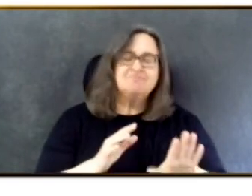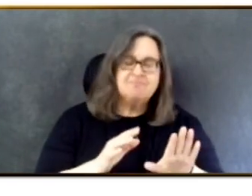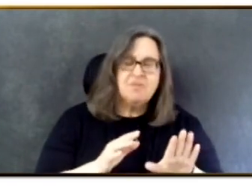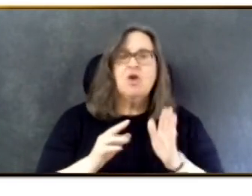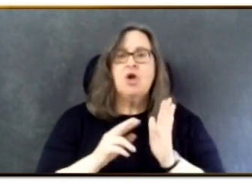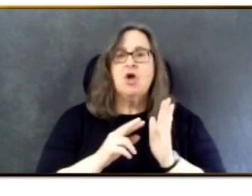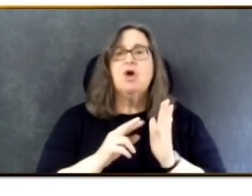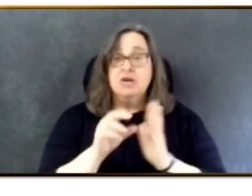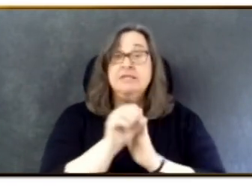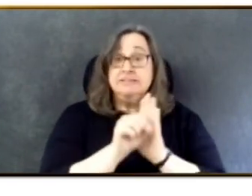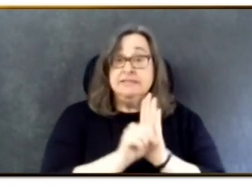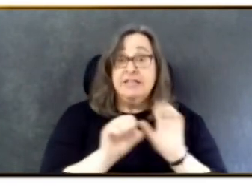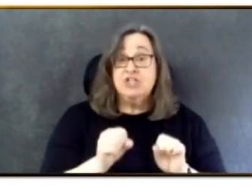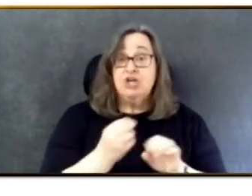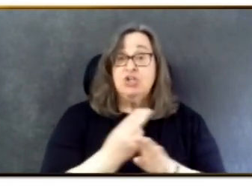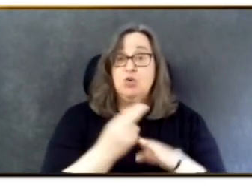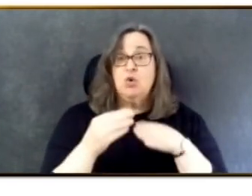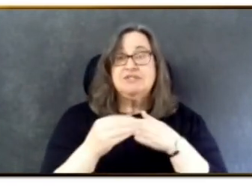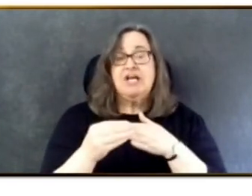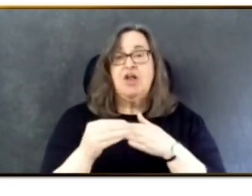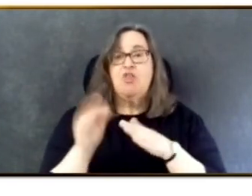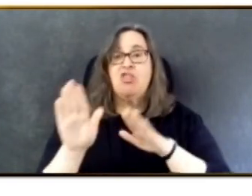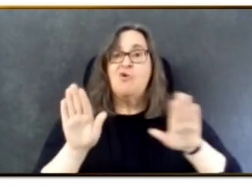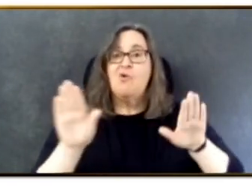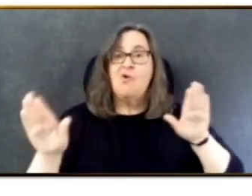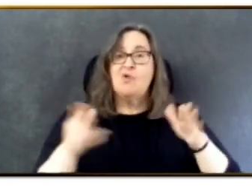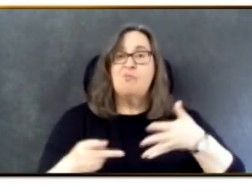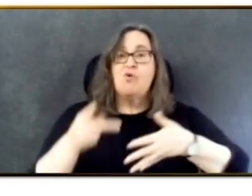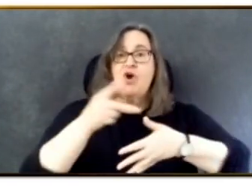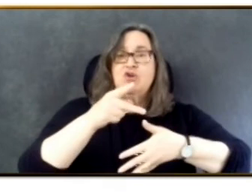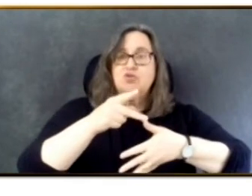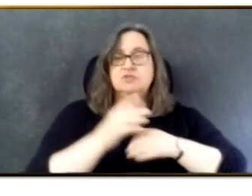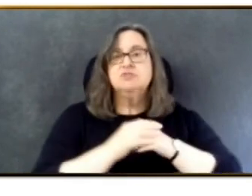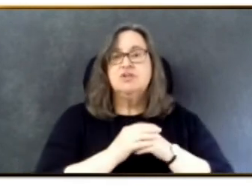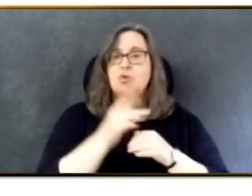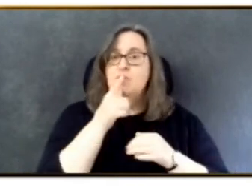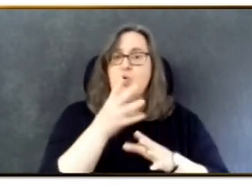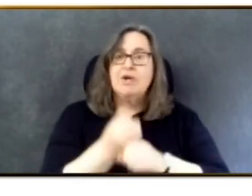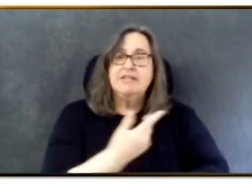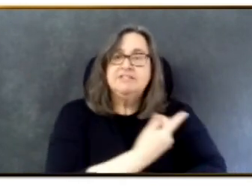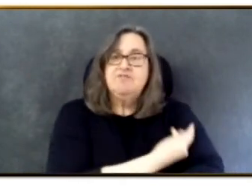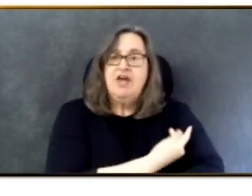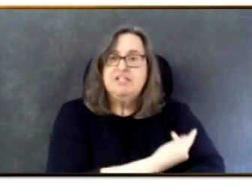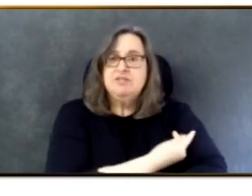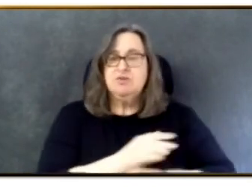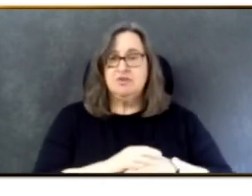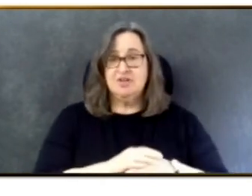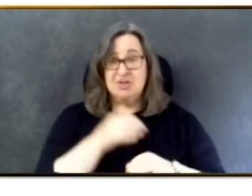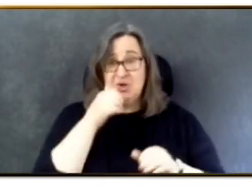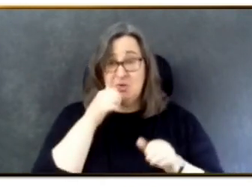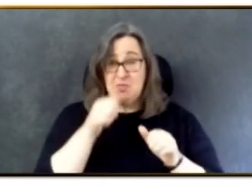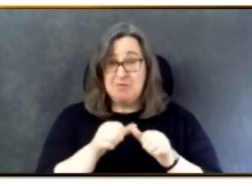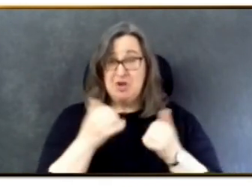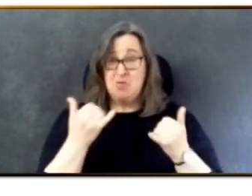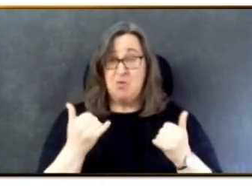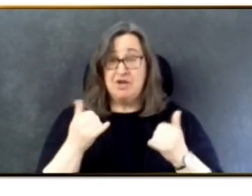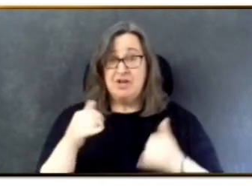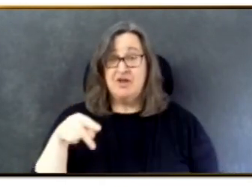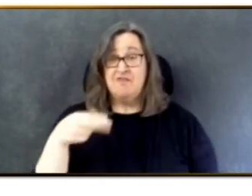can then use to guide their own prioritization orders. Remember, we're still in phase